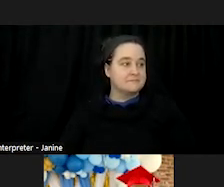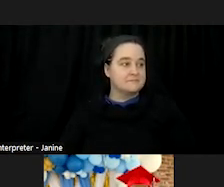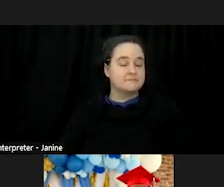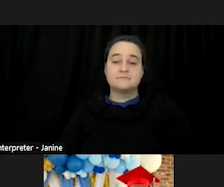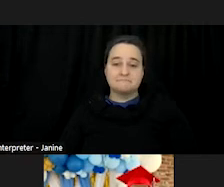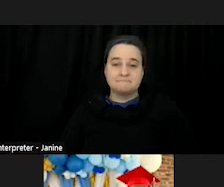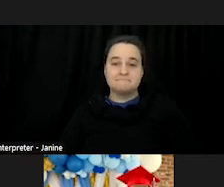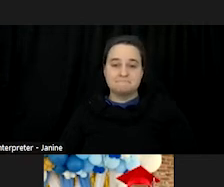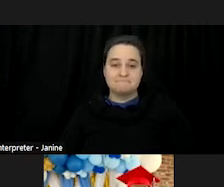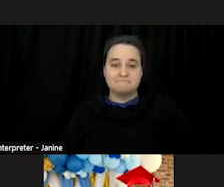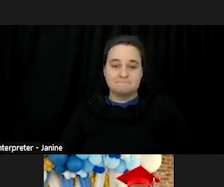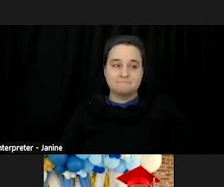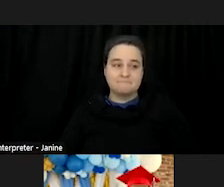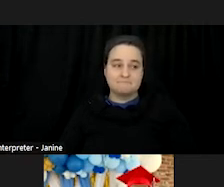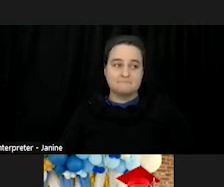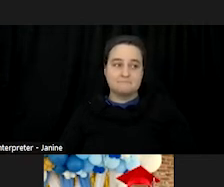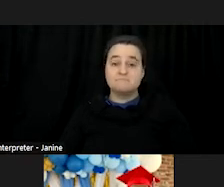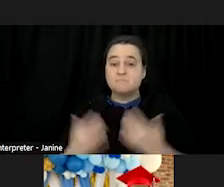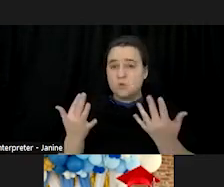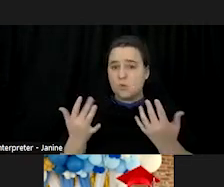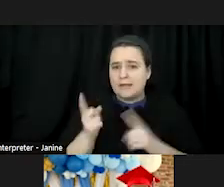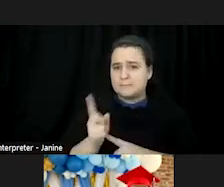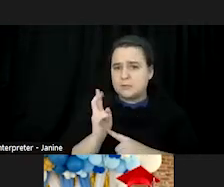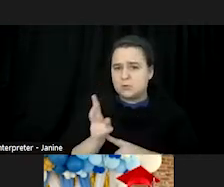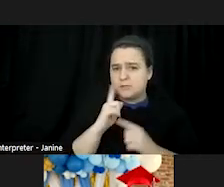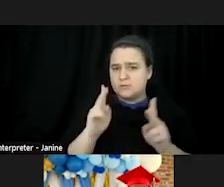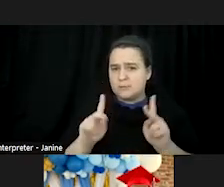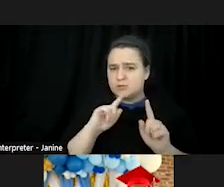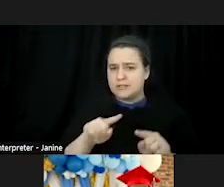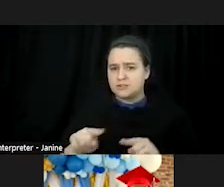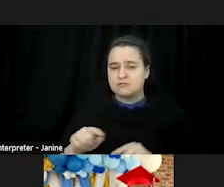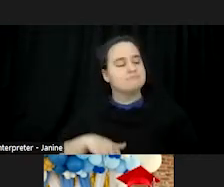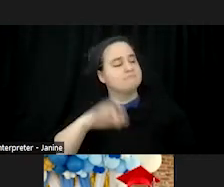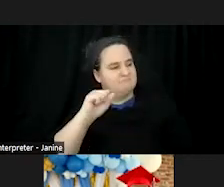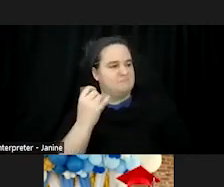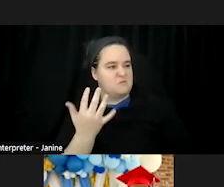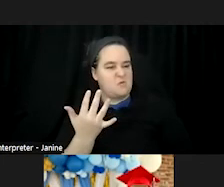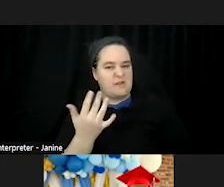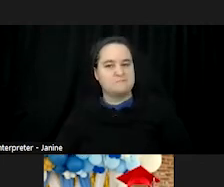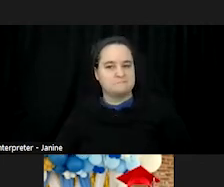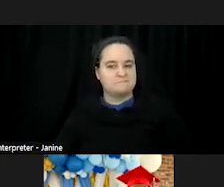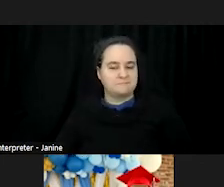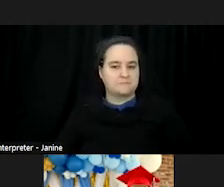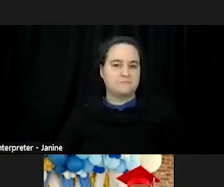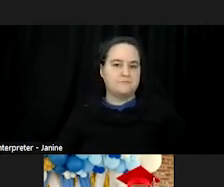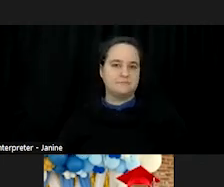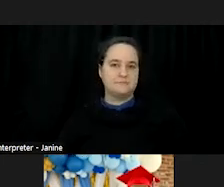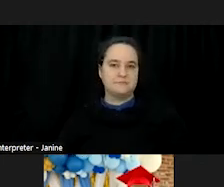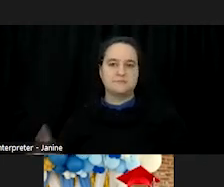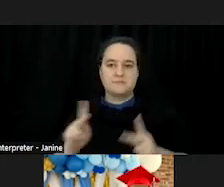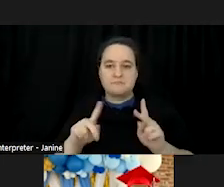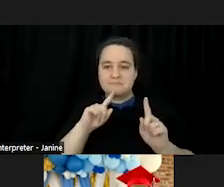And then should we wait another minute? Yeah, let's wait another minute. Okay. While people do their